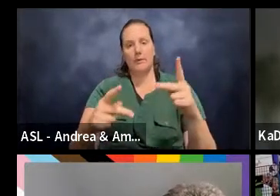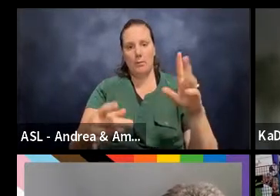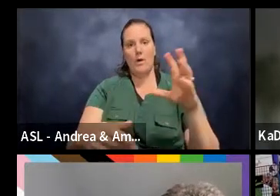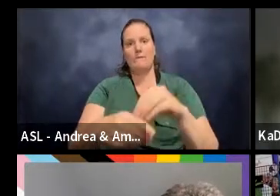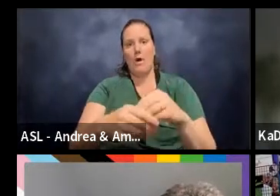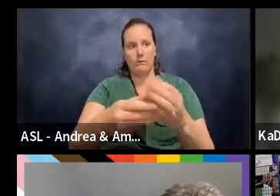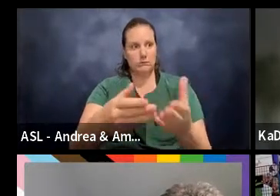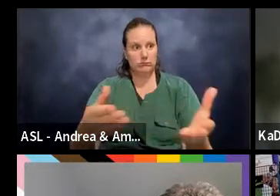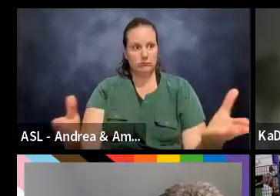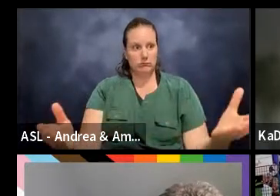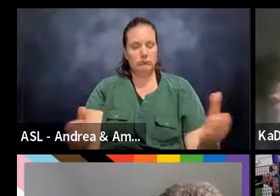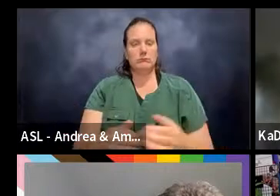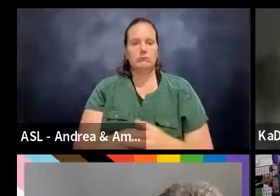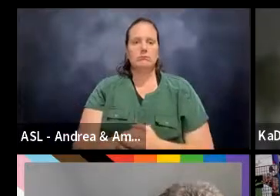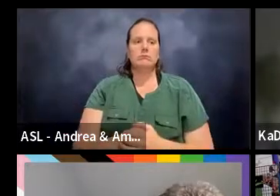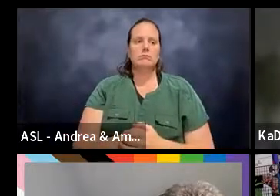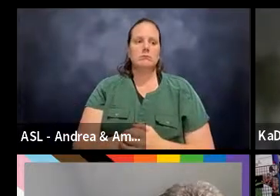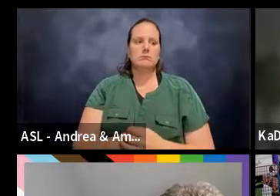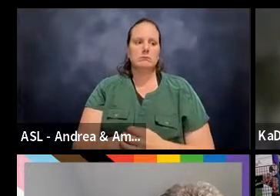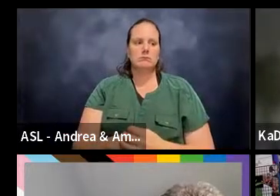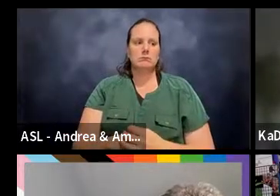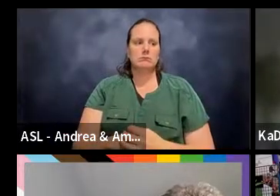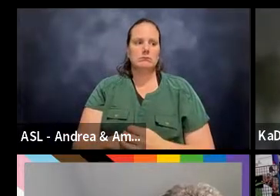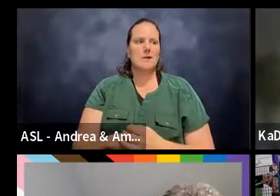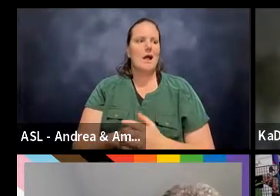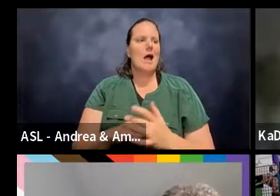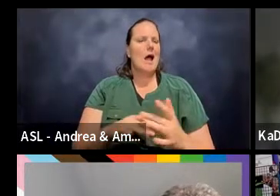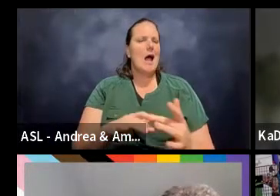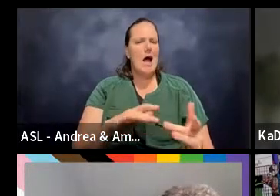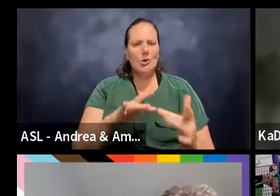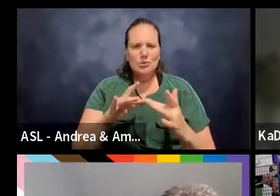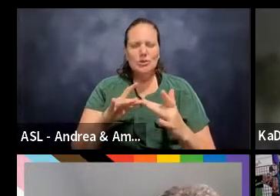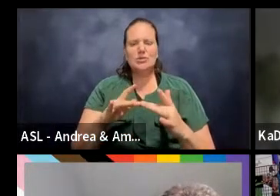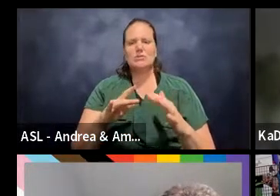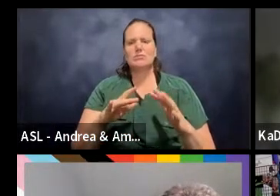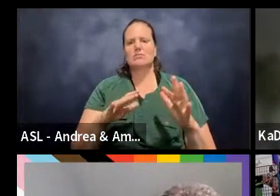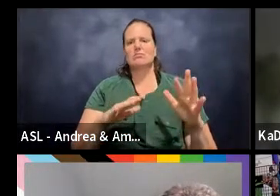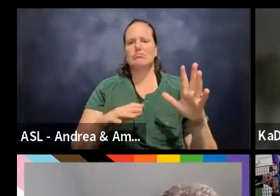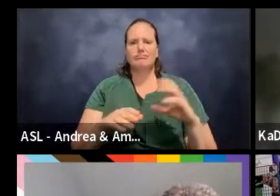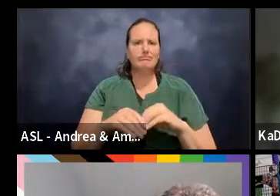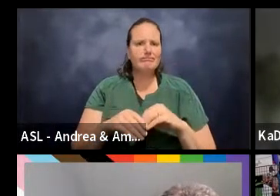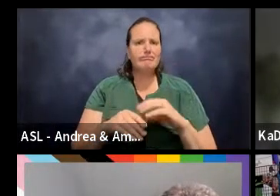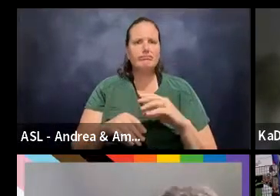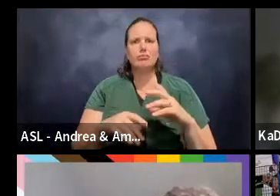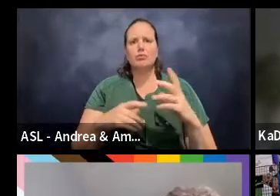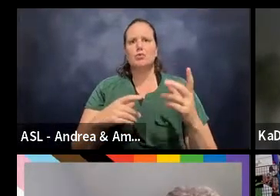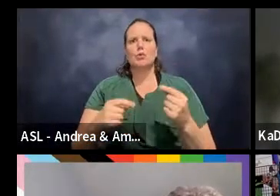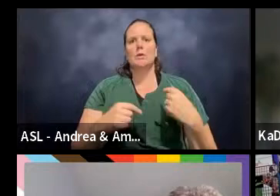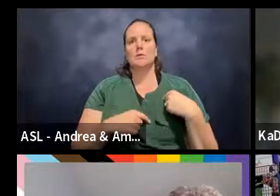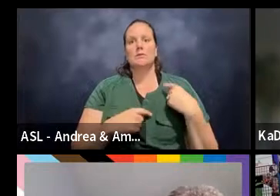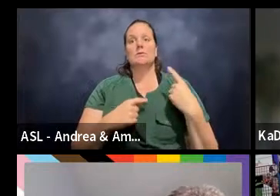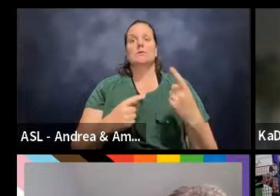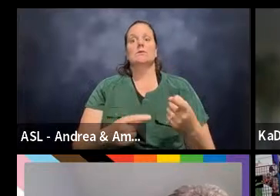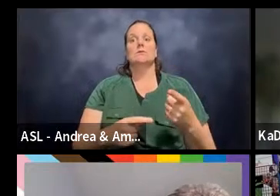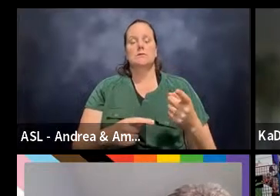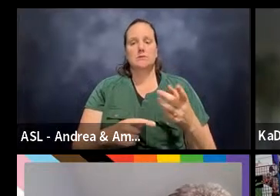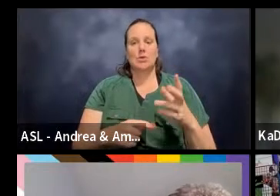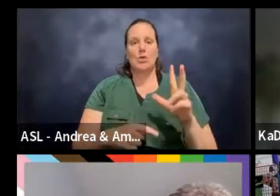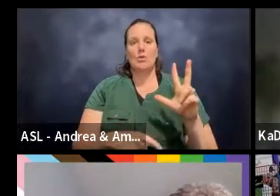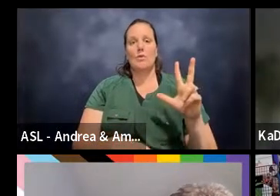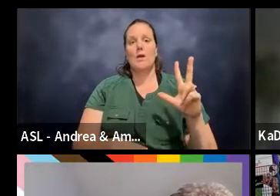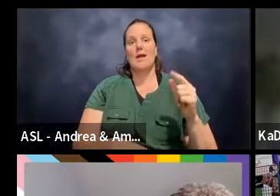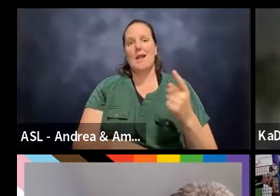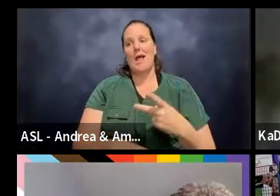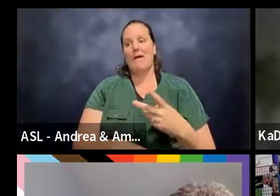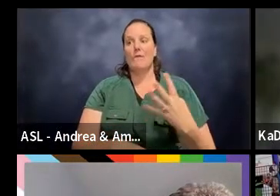engaged? All of the outreach, all of the things that we have been doing over the last 3.5,